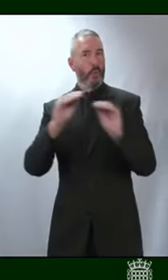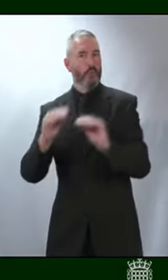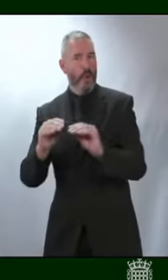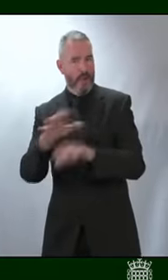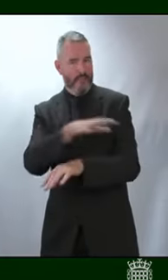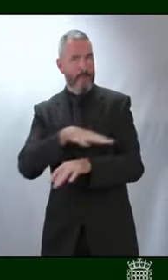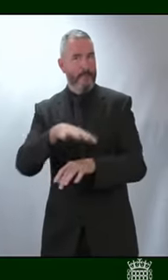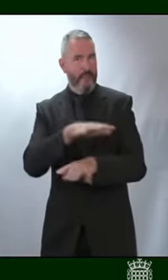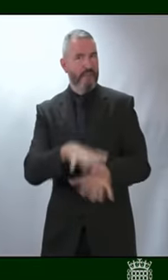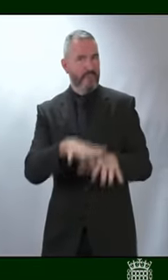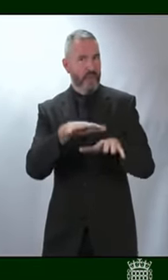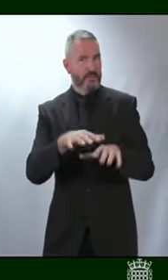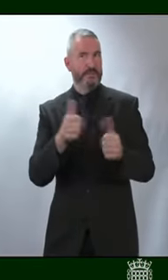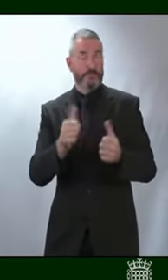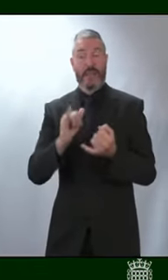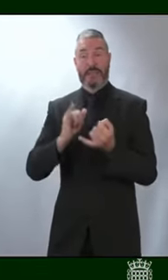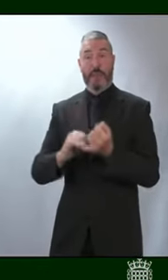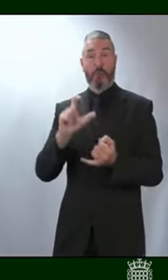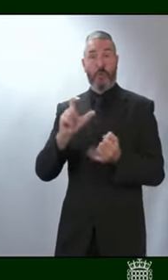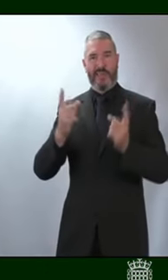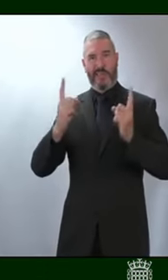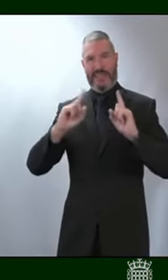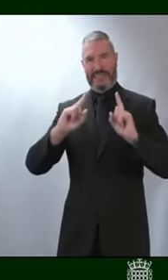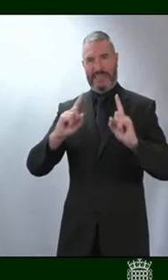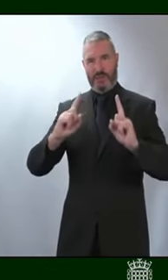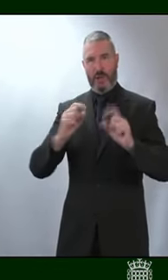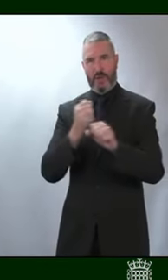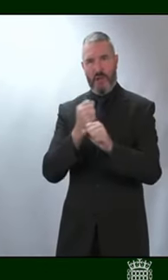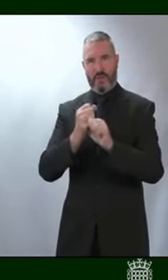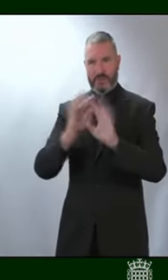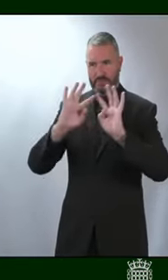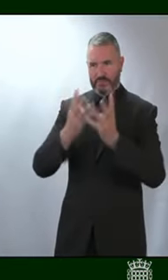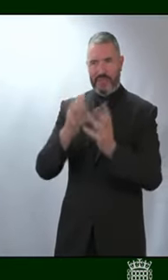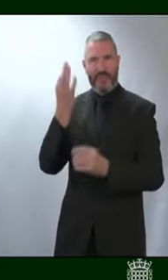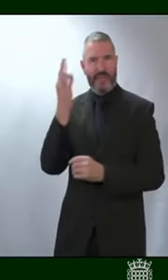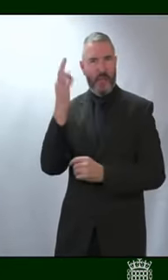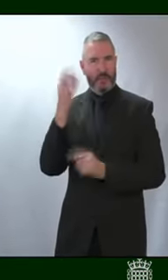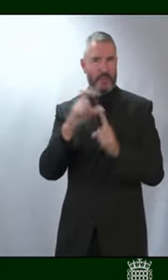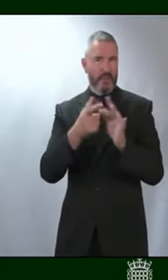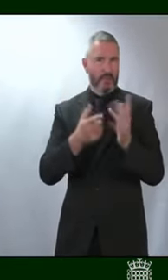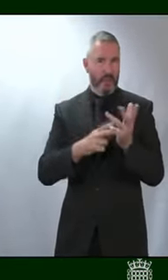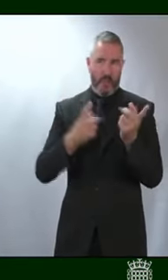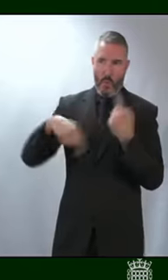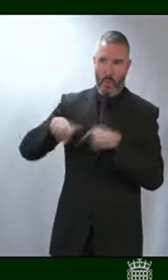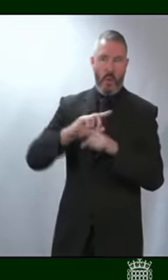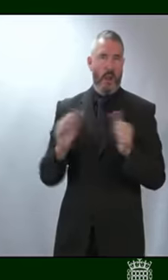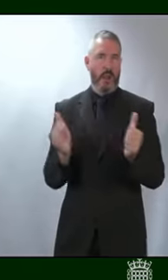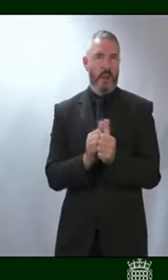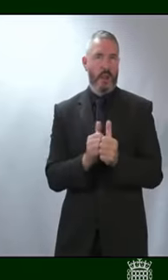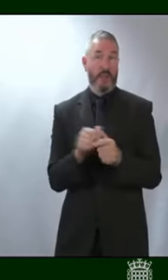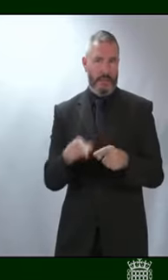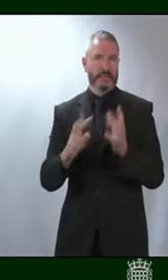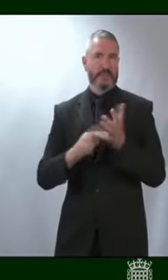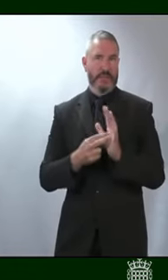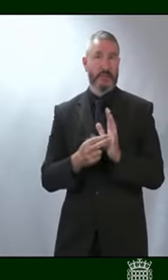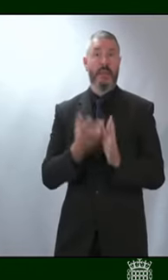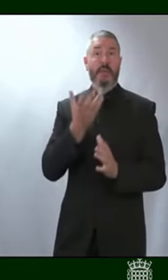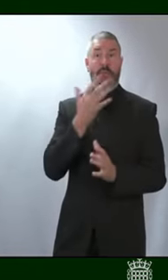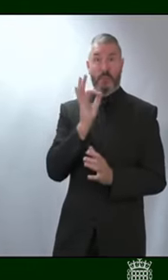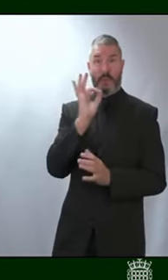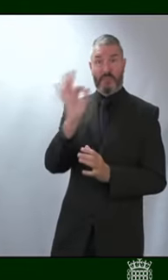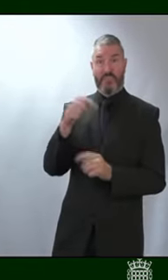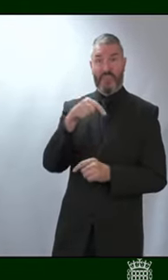So Sammy Crook, the head teacher, the governors and the Devon County Council are all backing this scheme. Could I make an early bid for